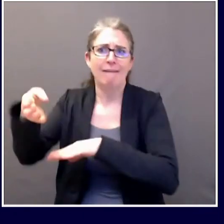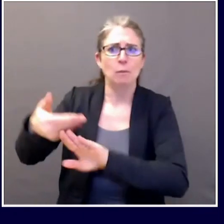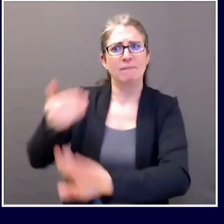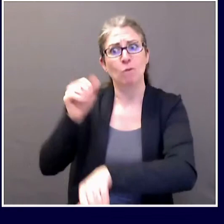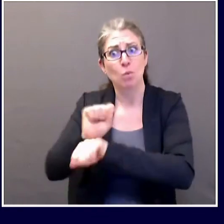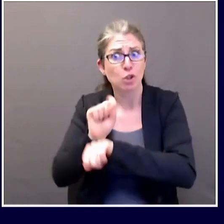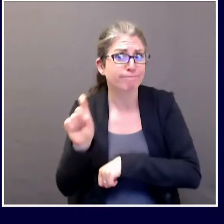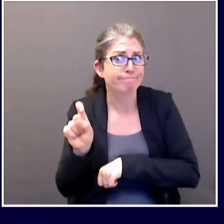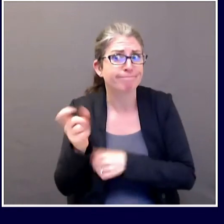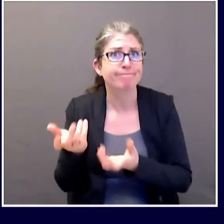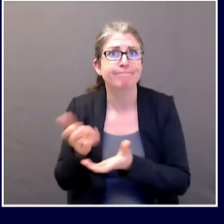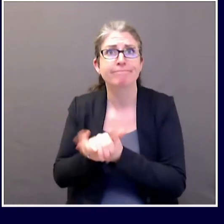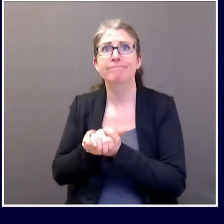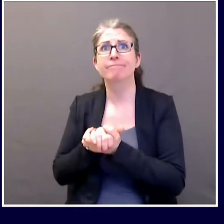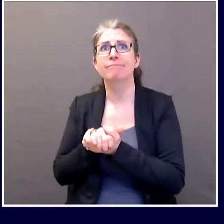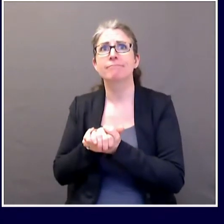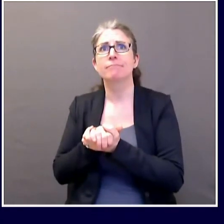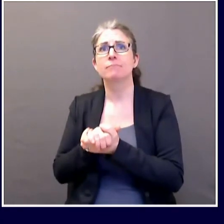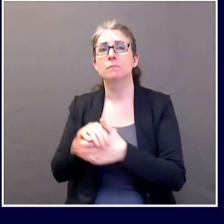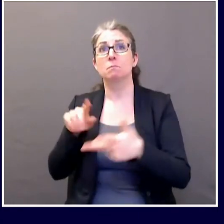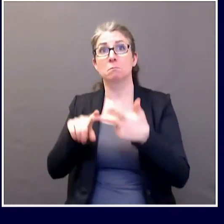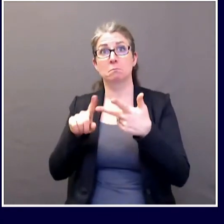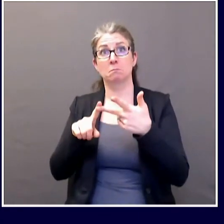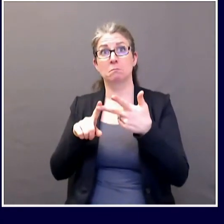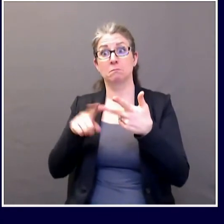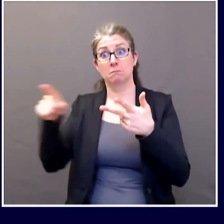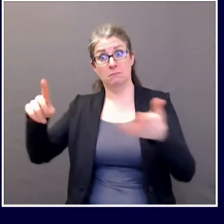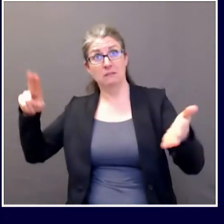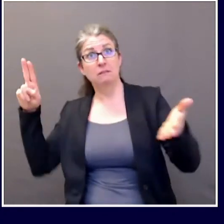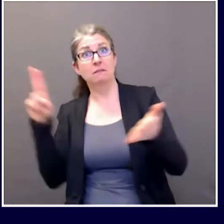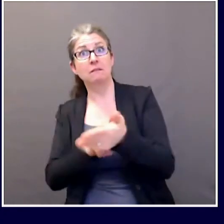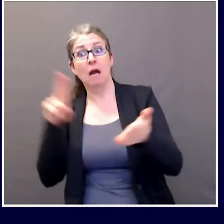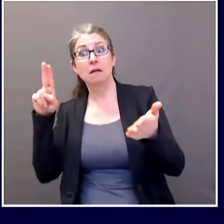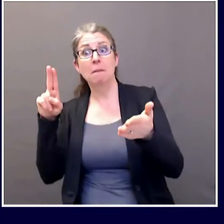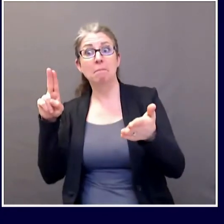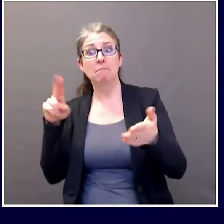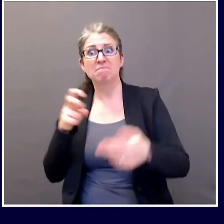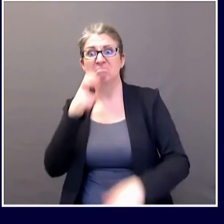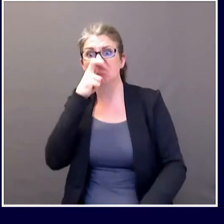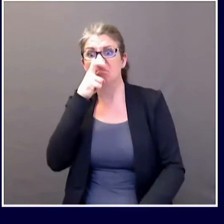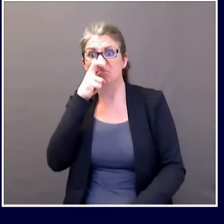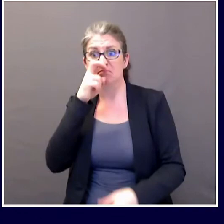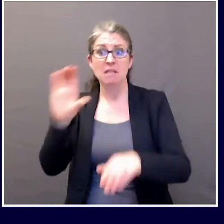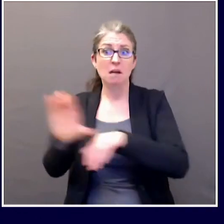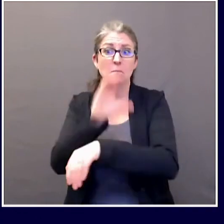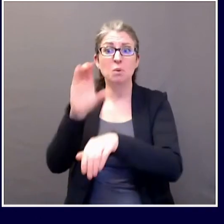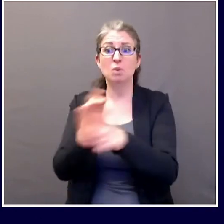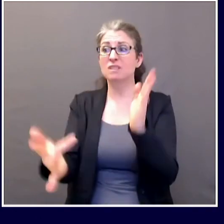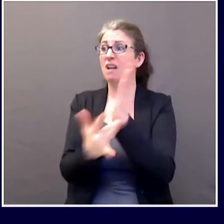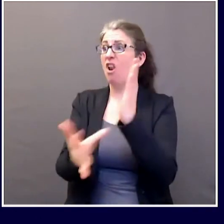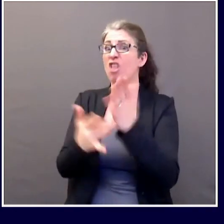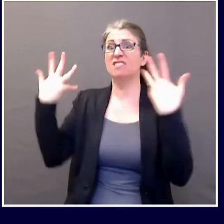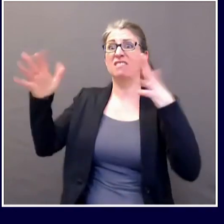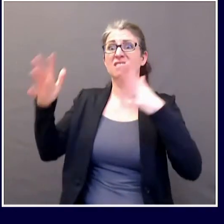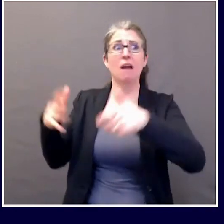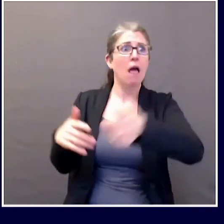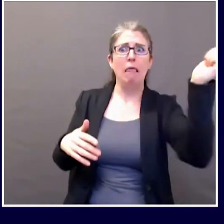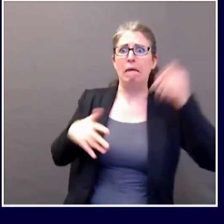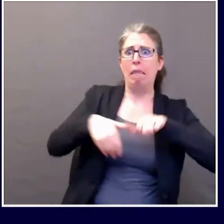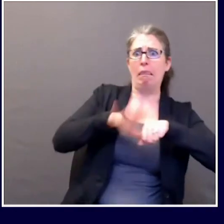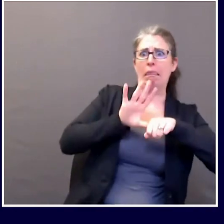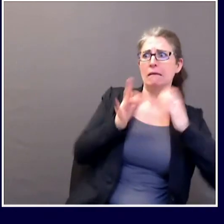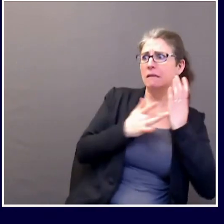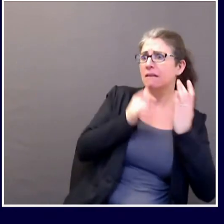Is there a phone number to call? Things of that nature. So those are just some access-based equity things that we look at as we're thinking